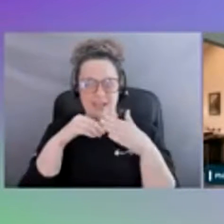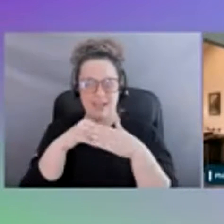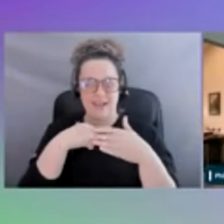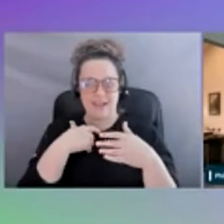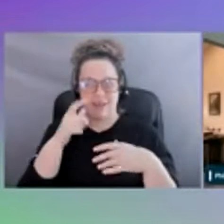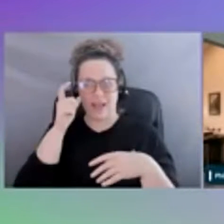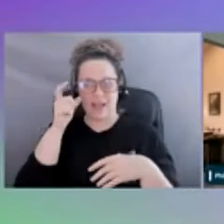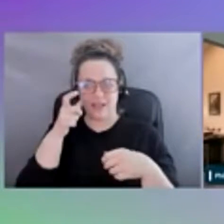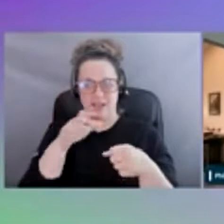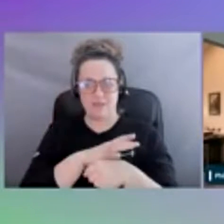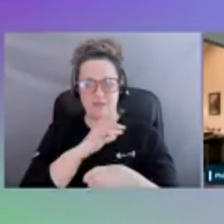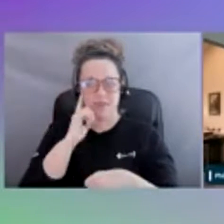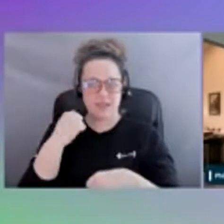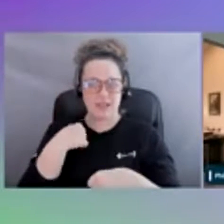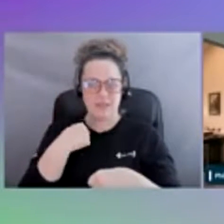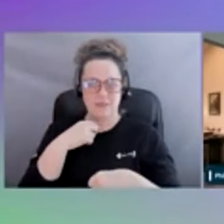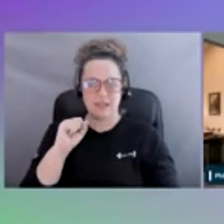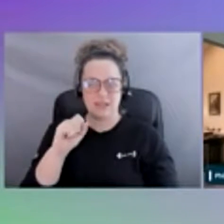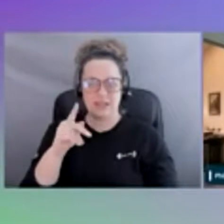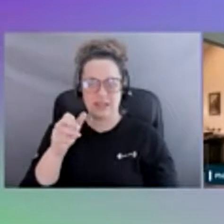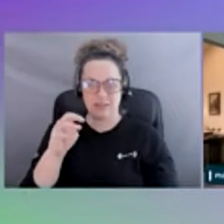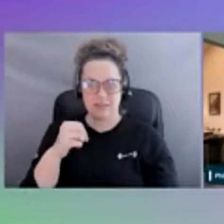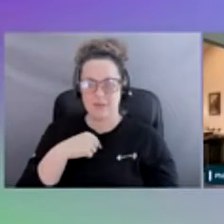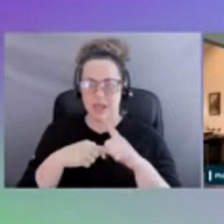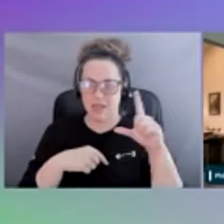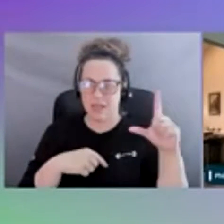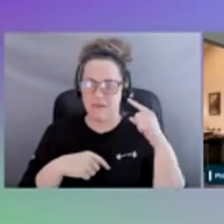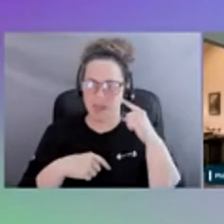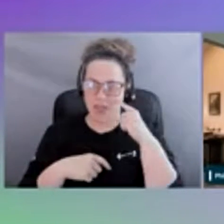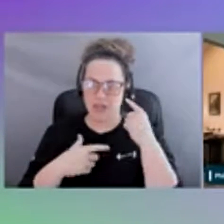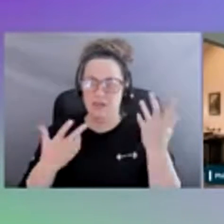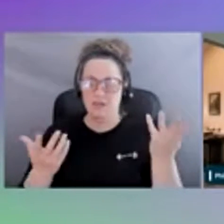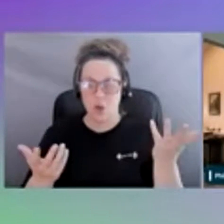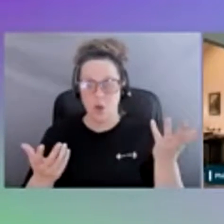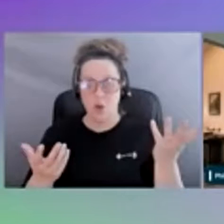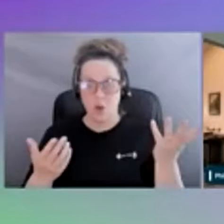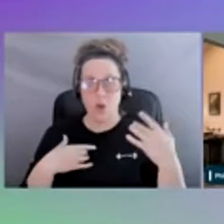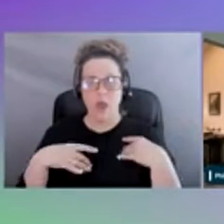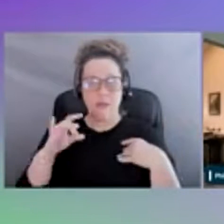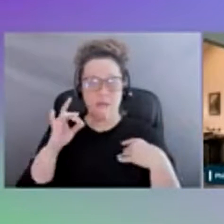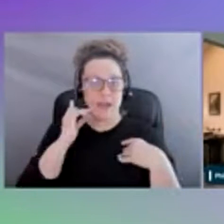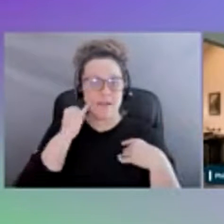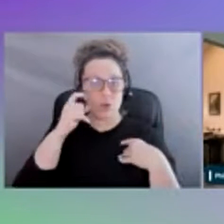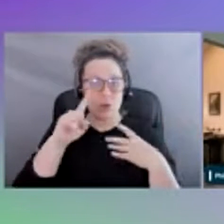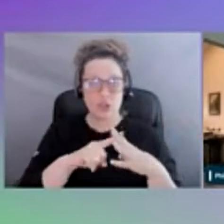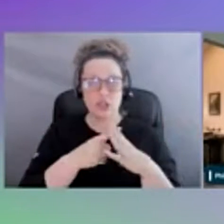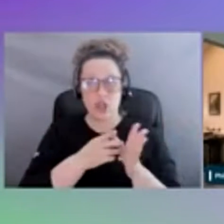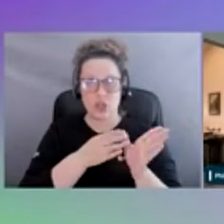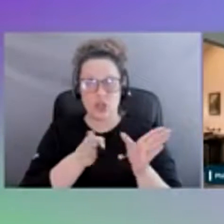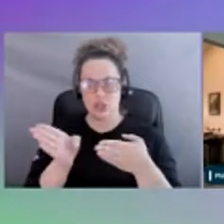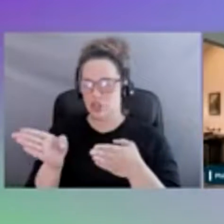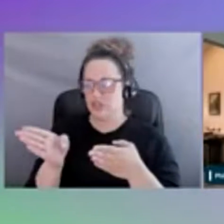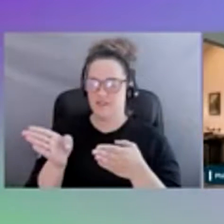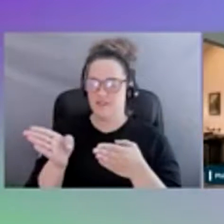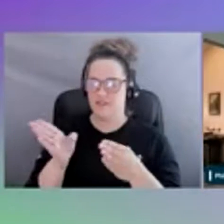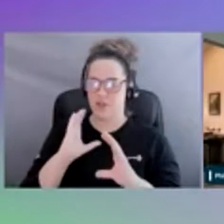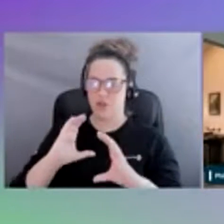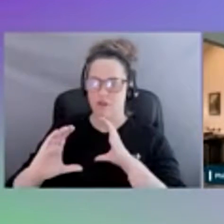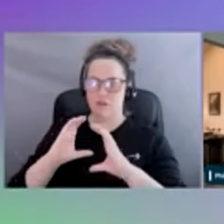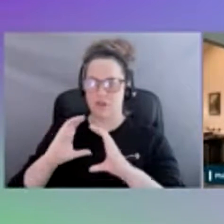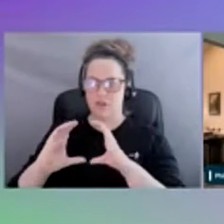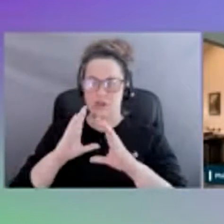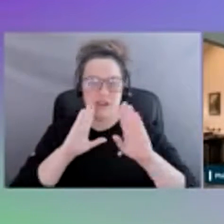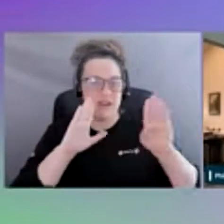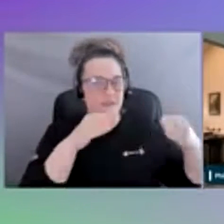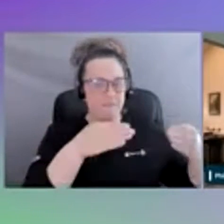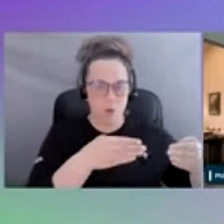cover because of the stigmatism in my left eye. And so I find if you can start to shift the conversation into